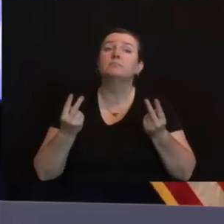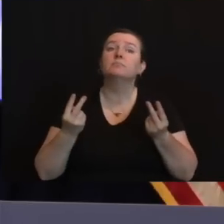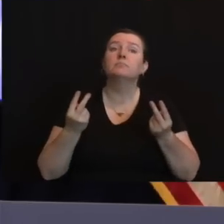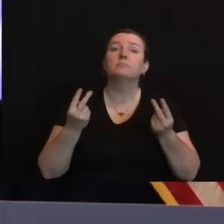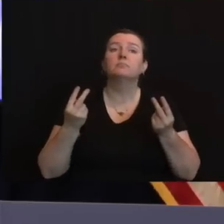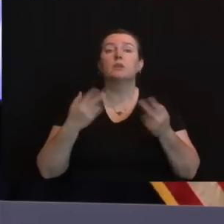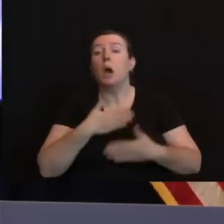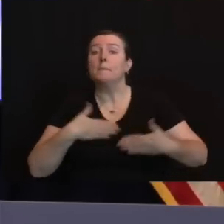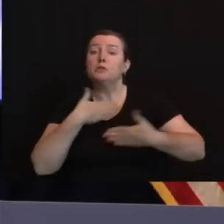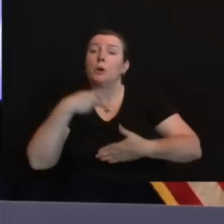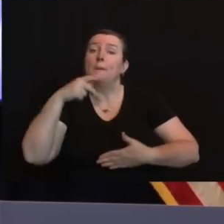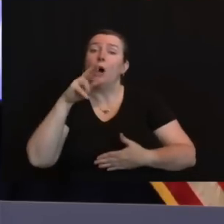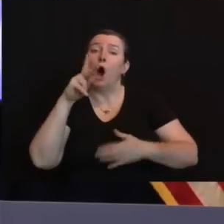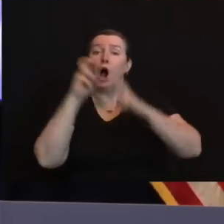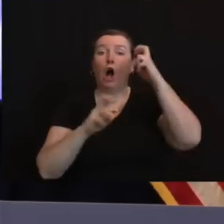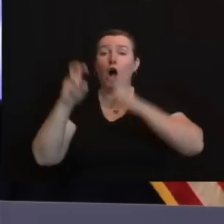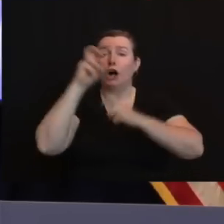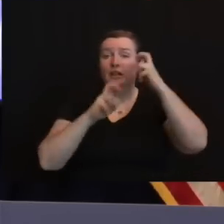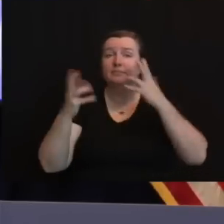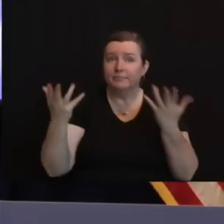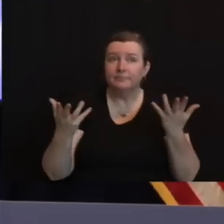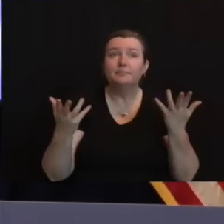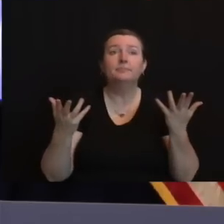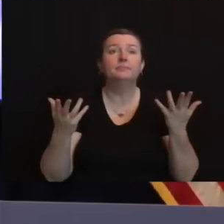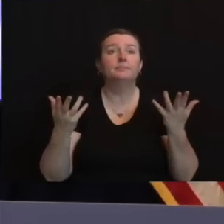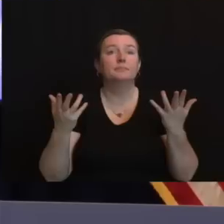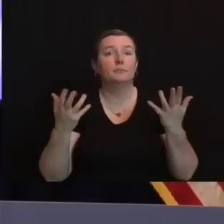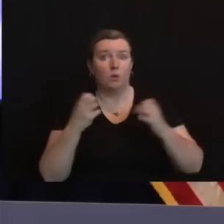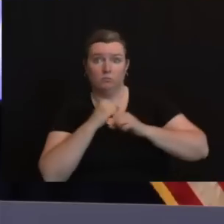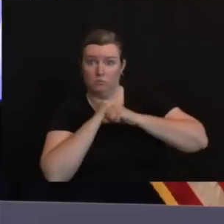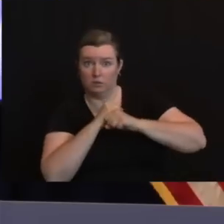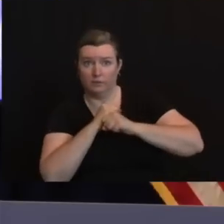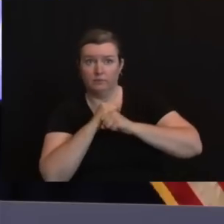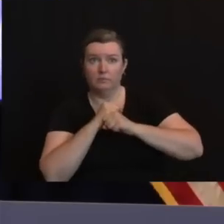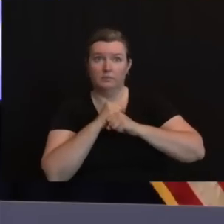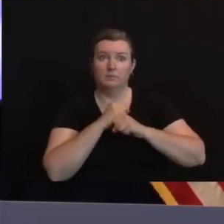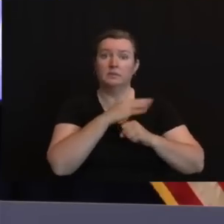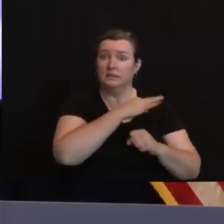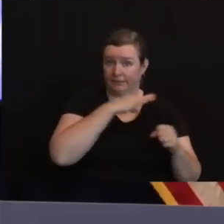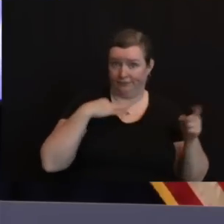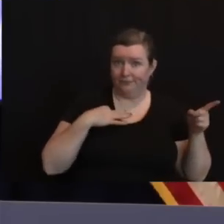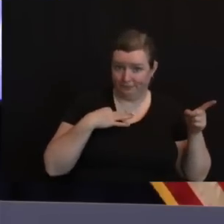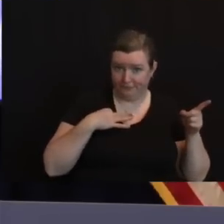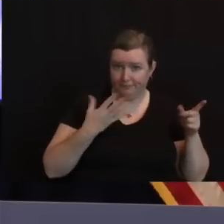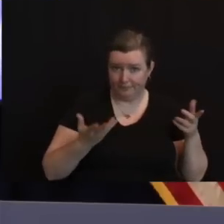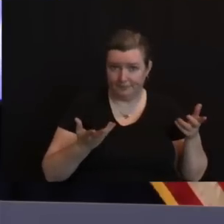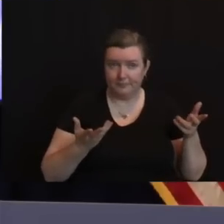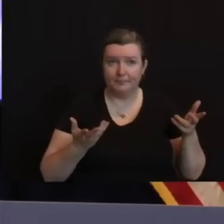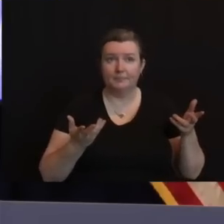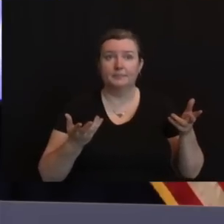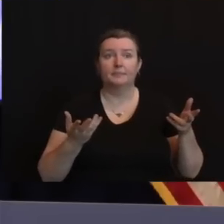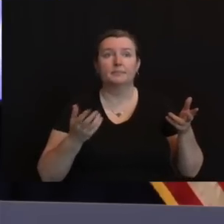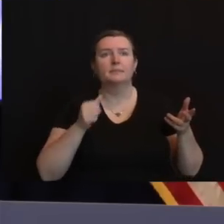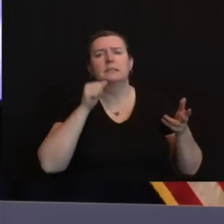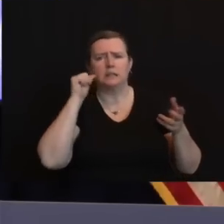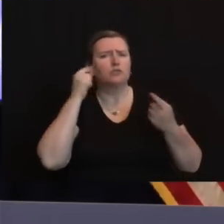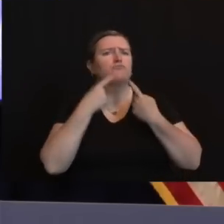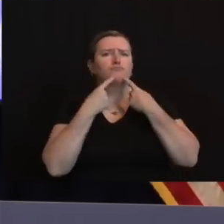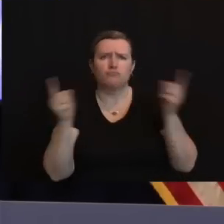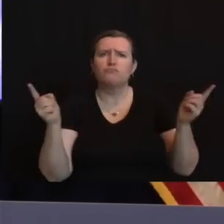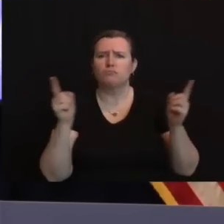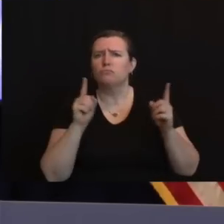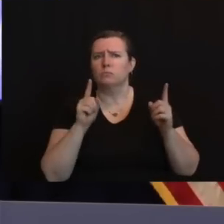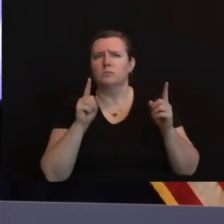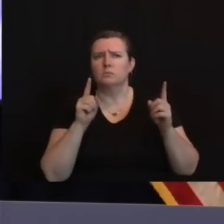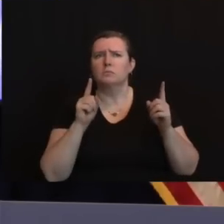of your plans this weekend. To protect customers and the staff at these parks, yesterday the department issued a directive with health